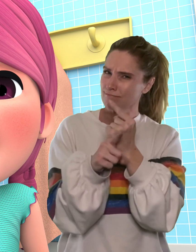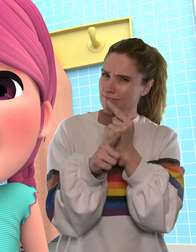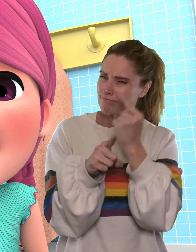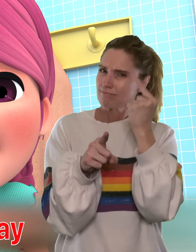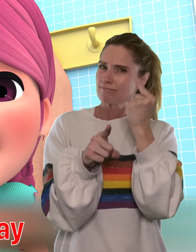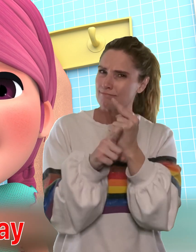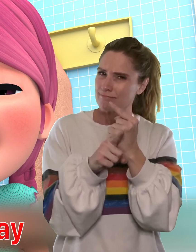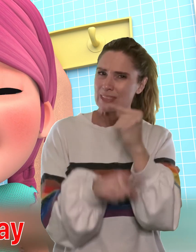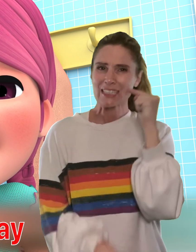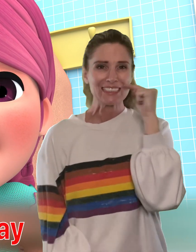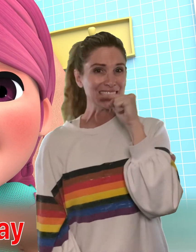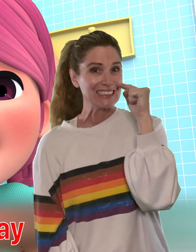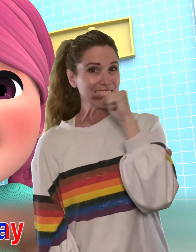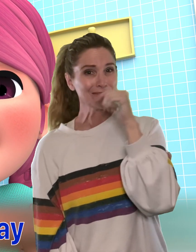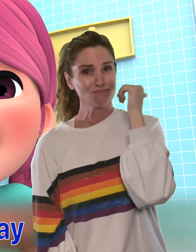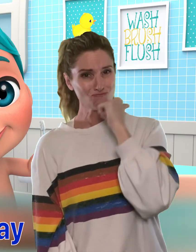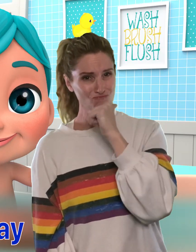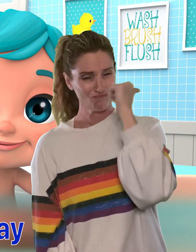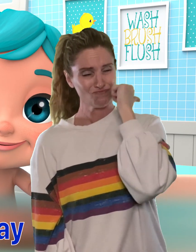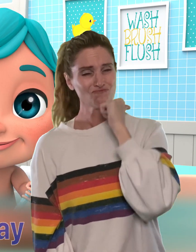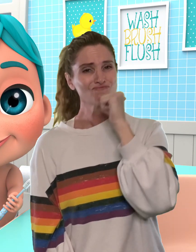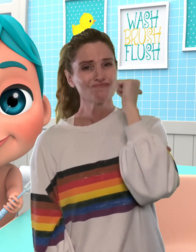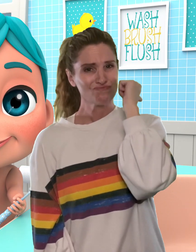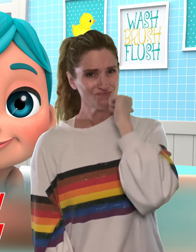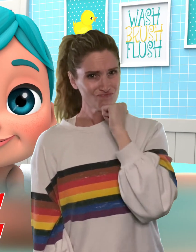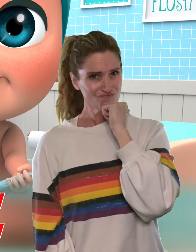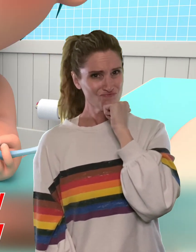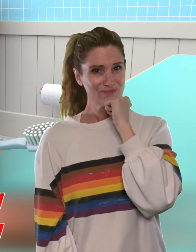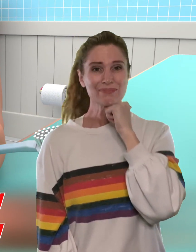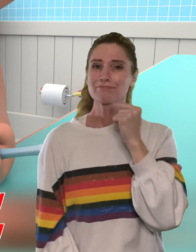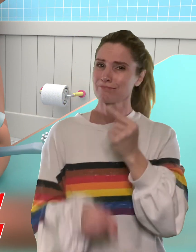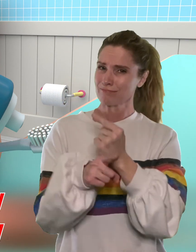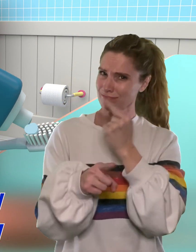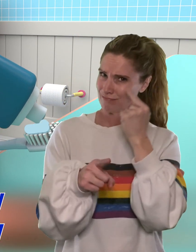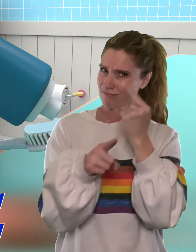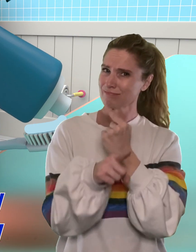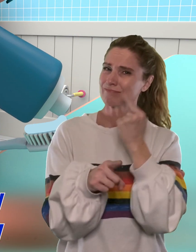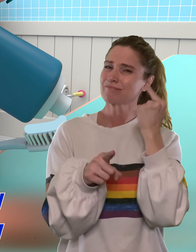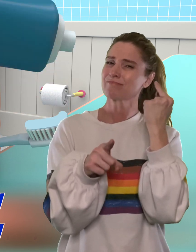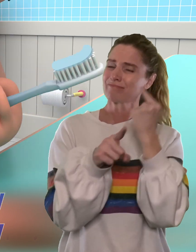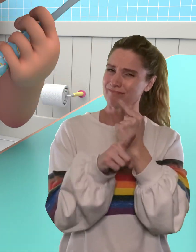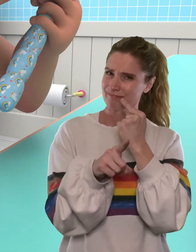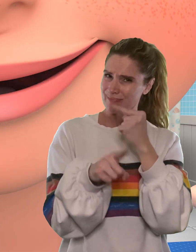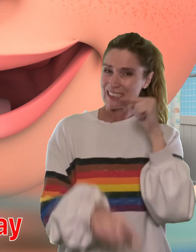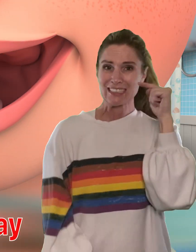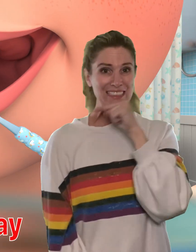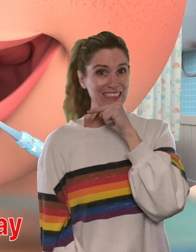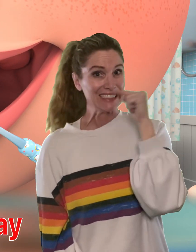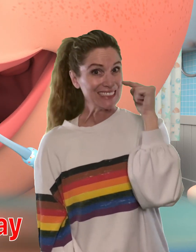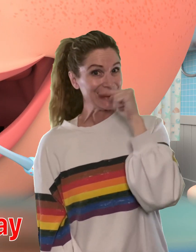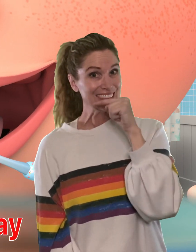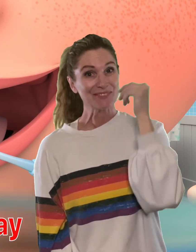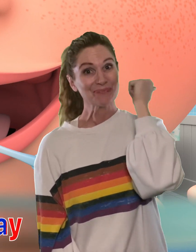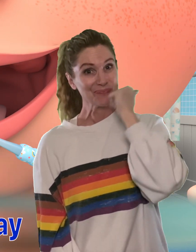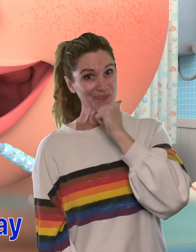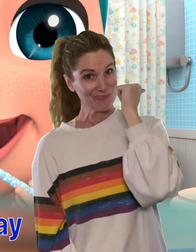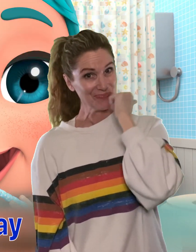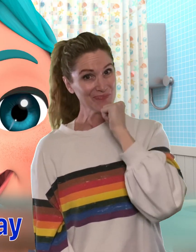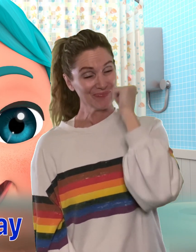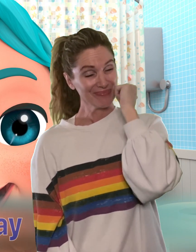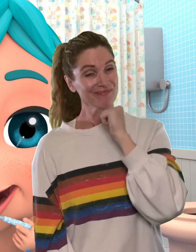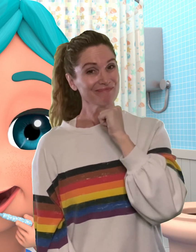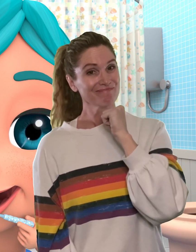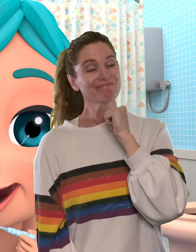properly Brush it every day Properly, properly, properly, properly Brush it every day